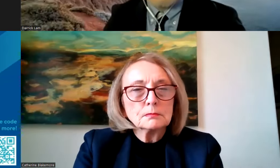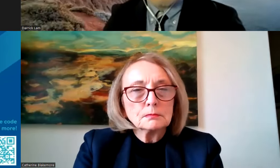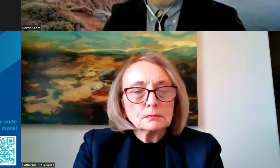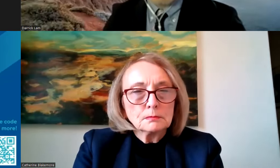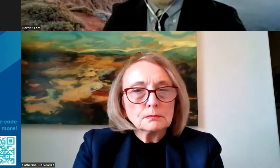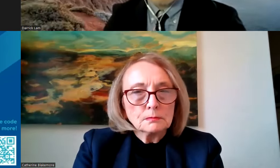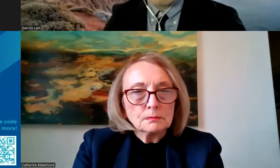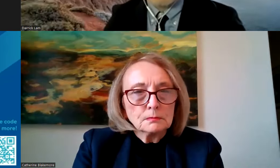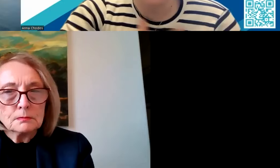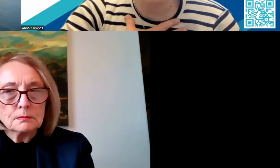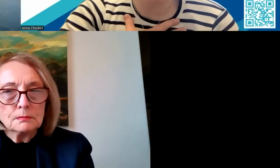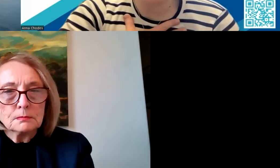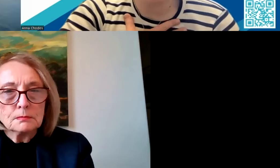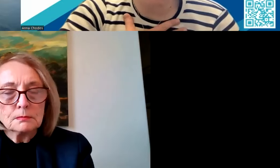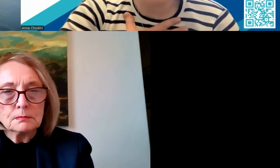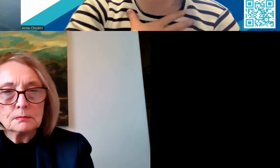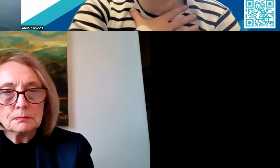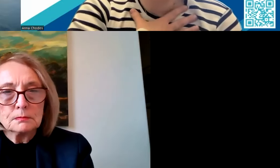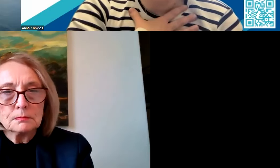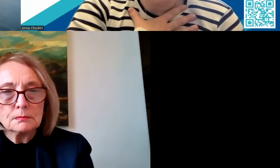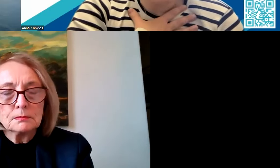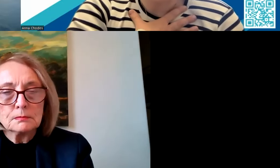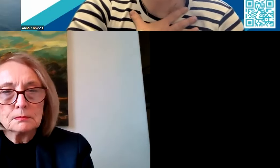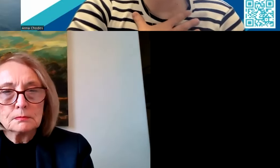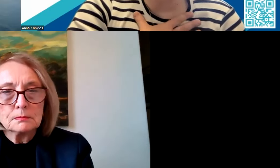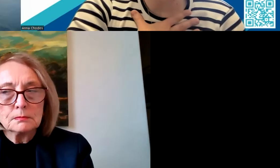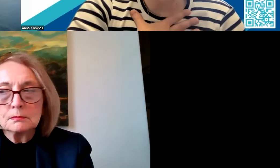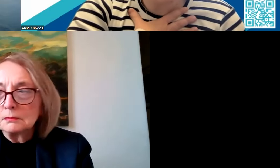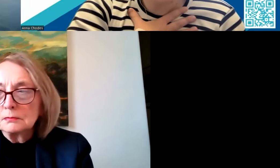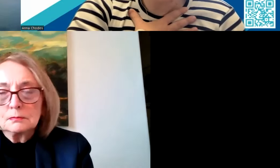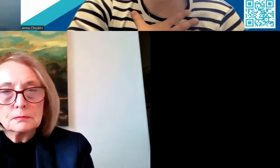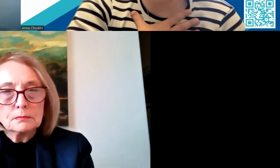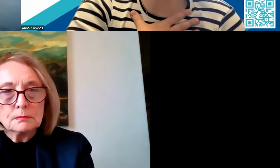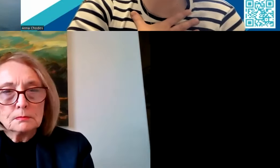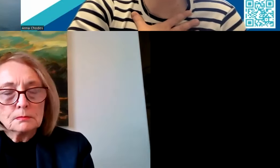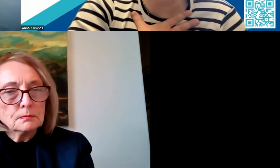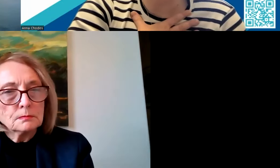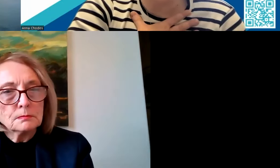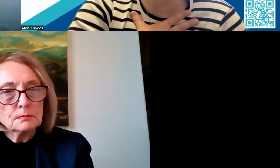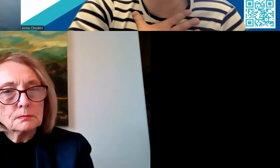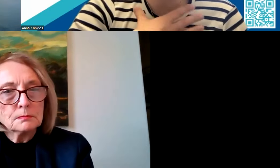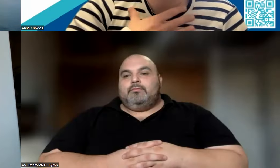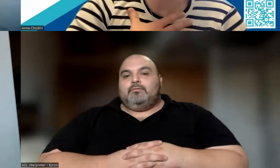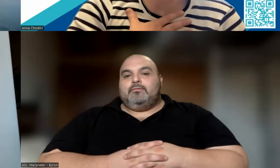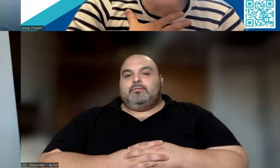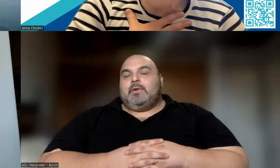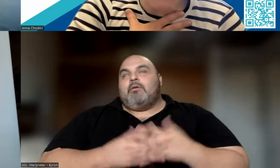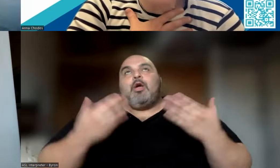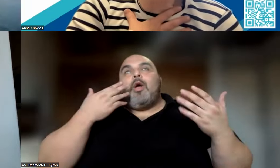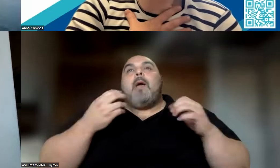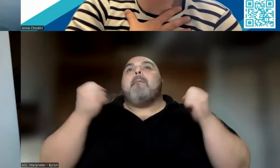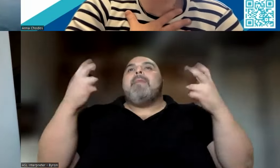place to be doing that. And then most providers, I have no idea.